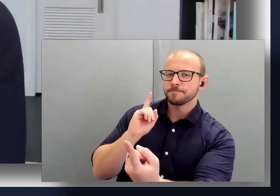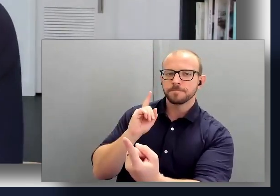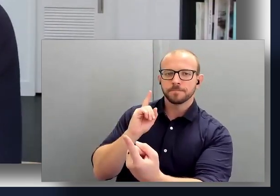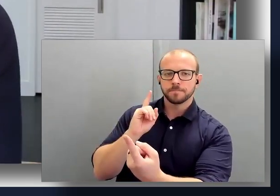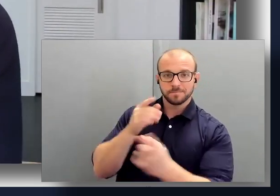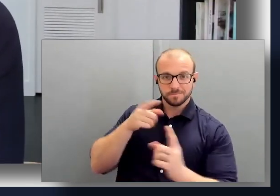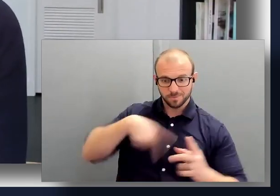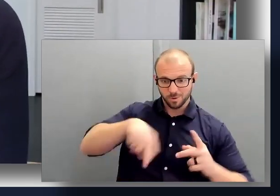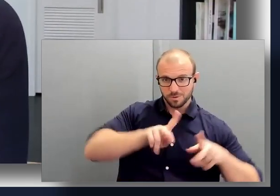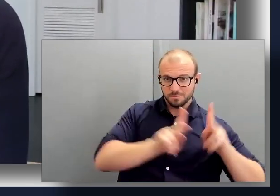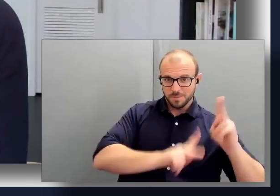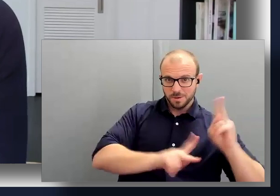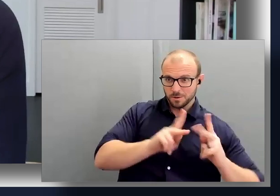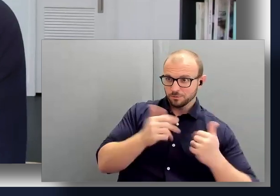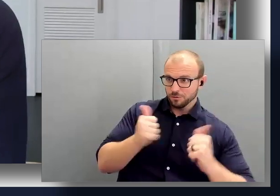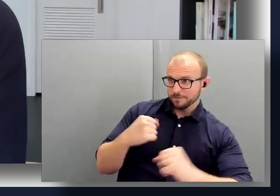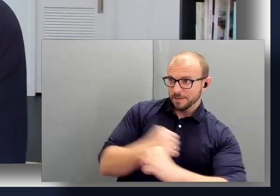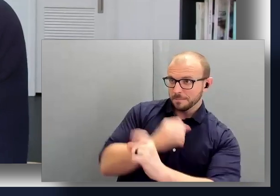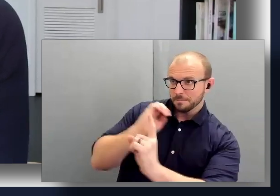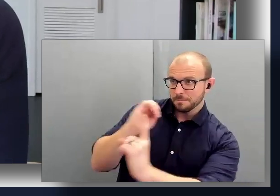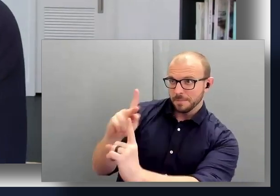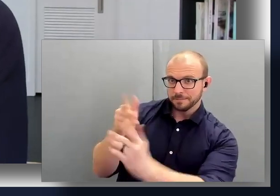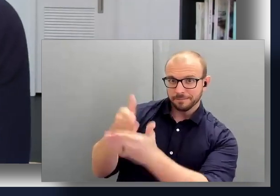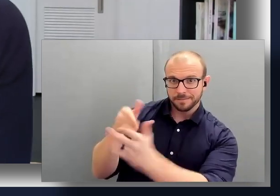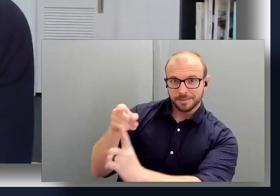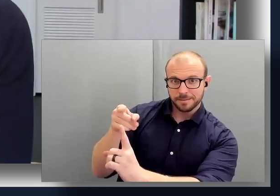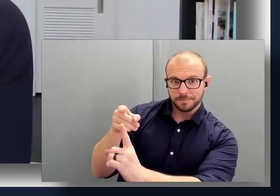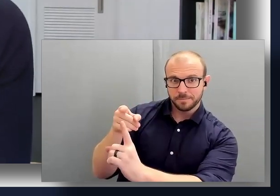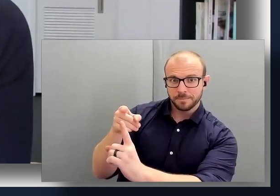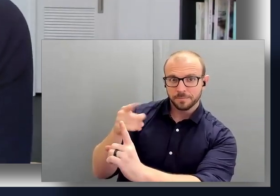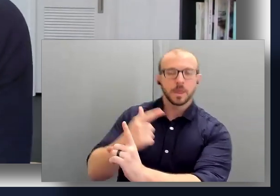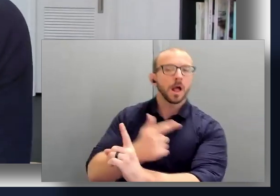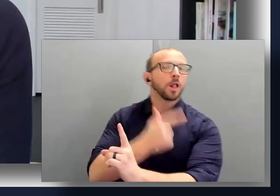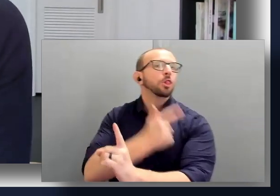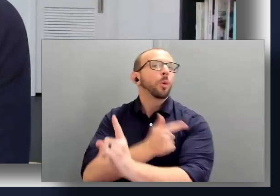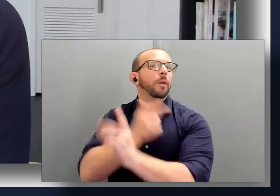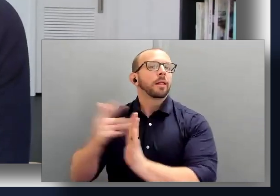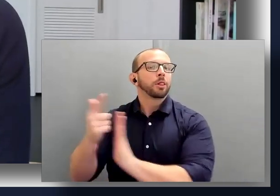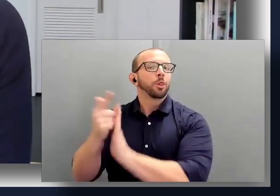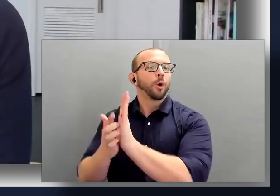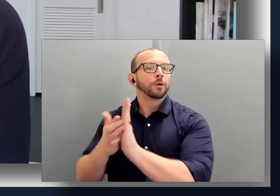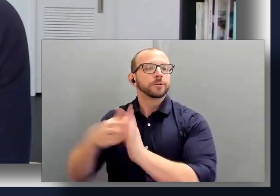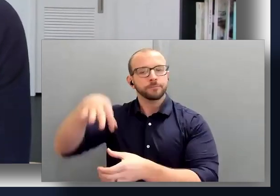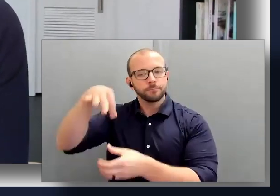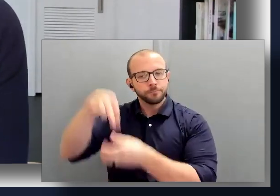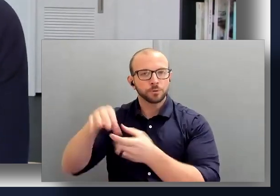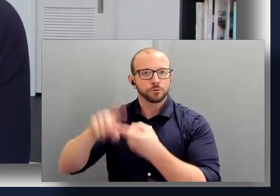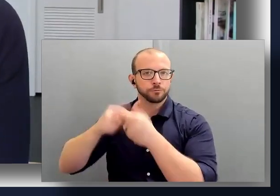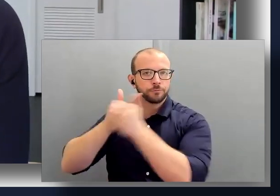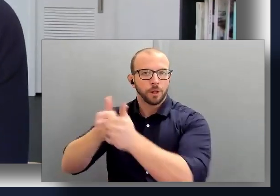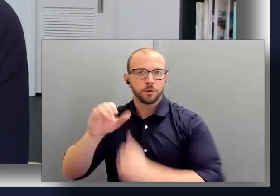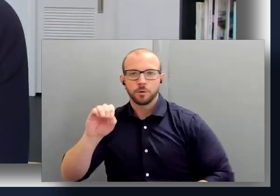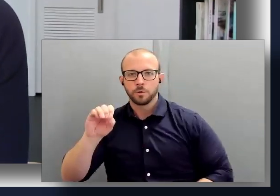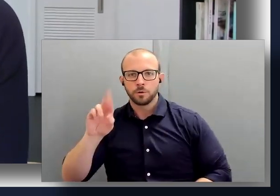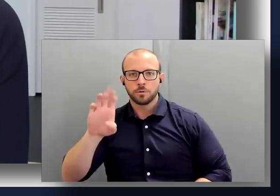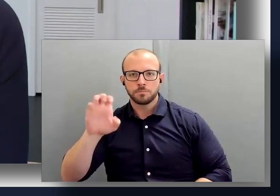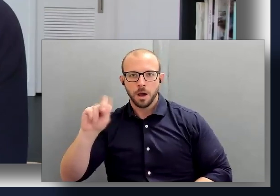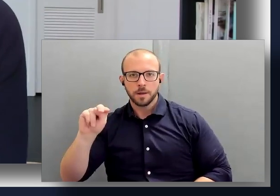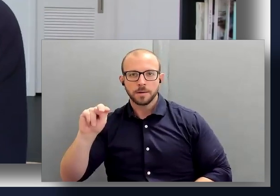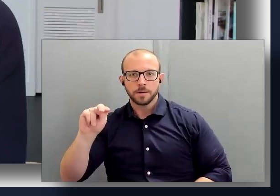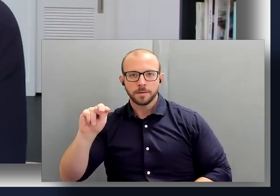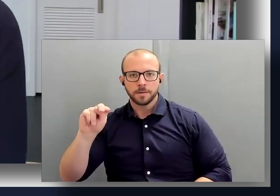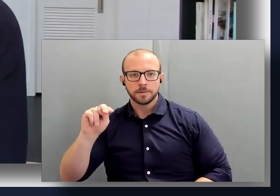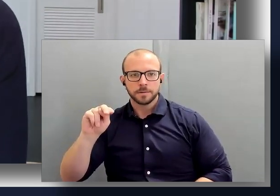fight back and pursue justice, the loyalist lawyers voted in Orban's